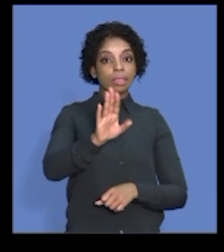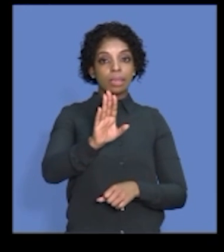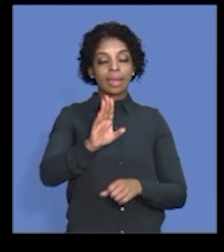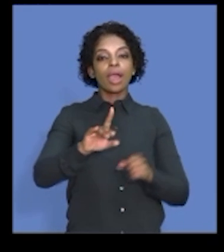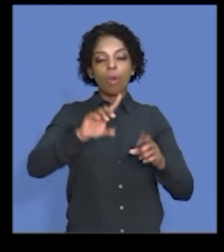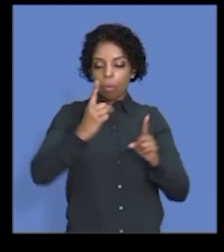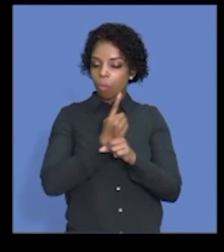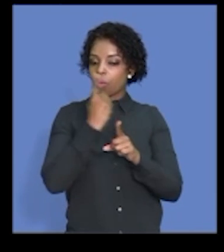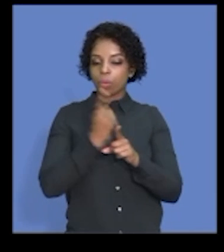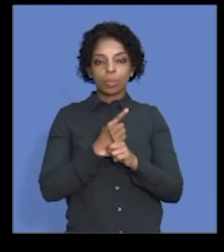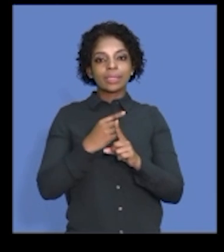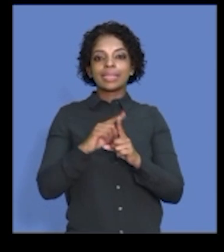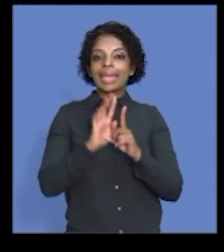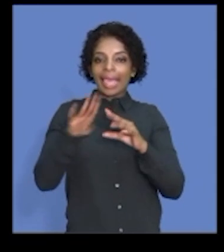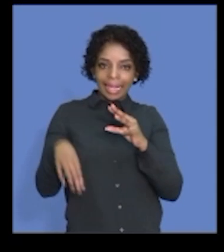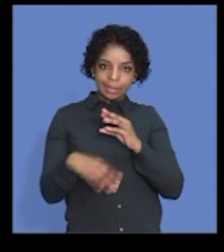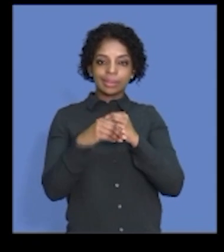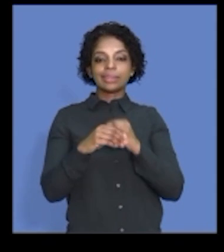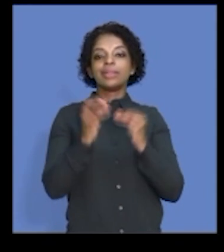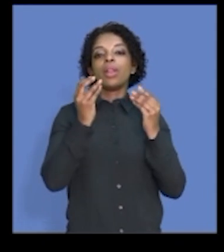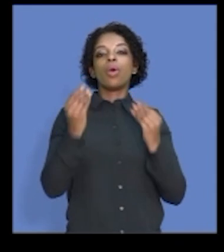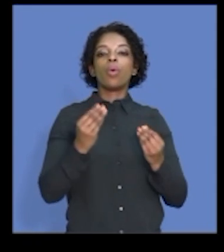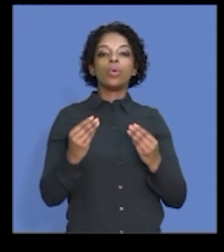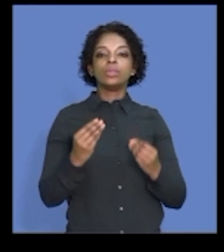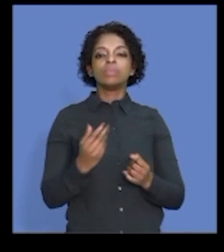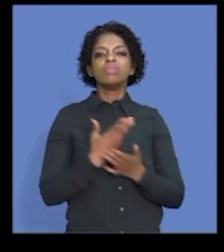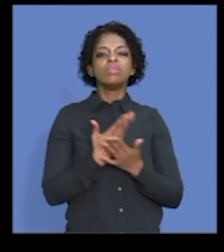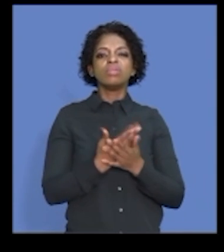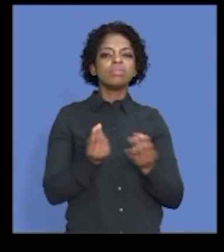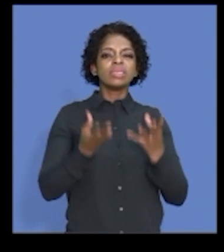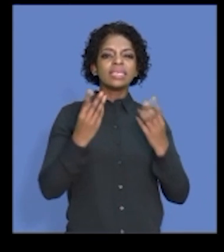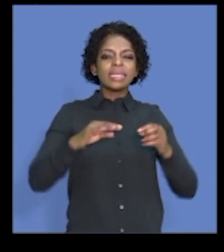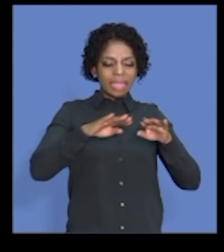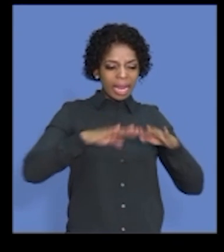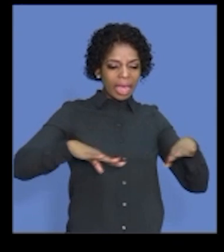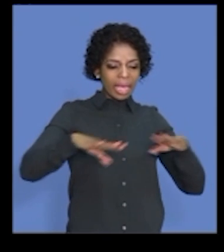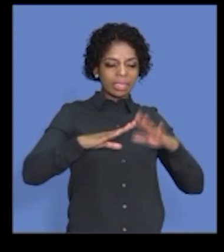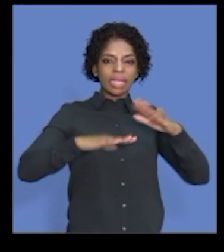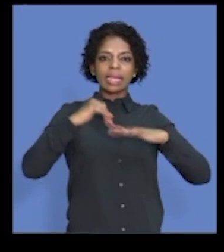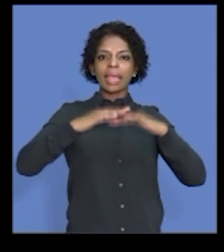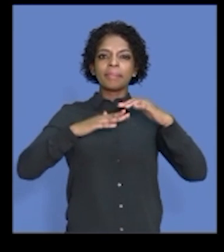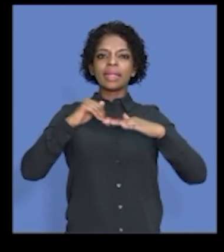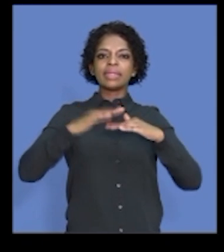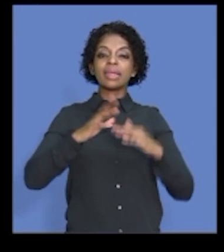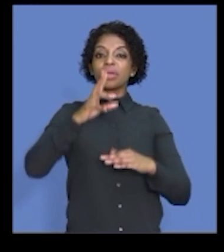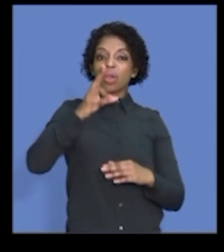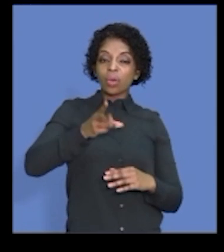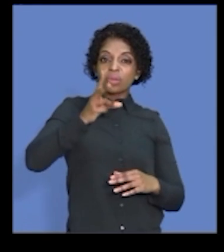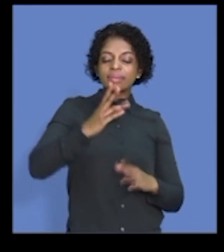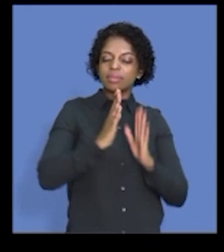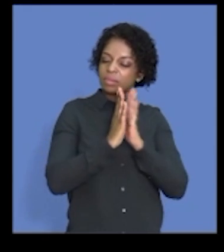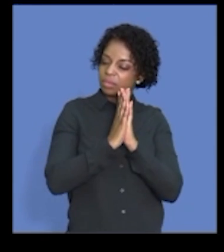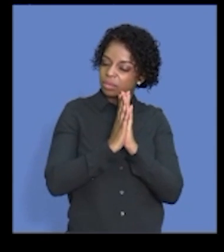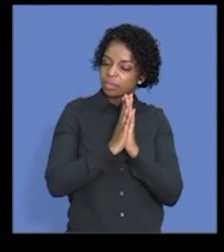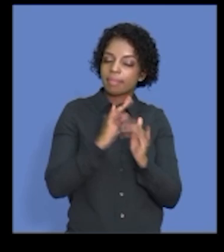an addition at cost. You could get disposals of land and buildings as well. So please make